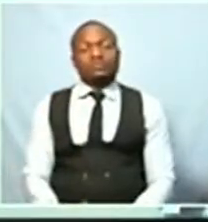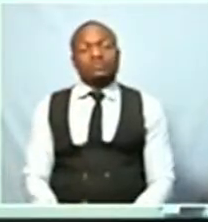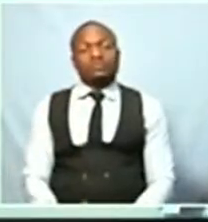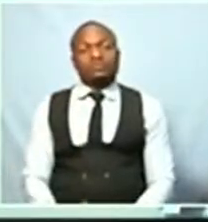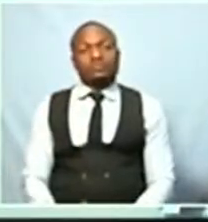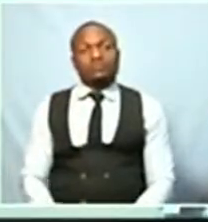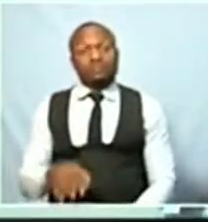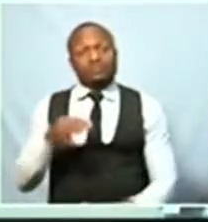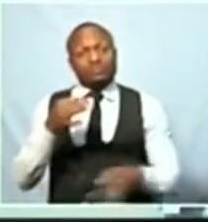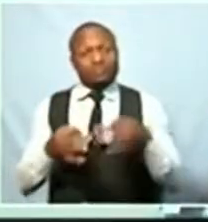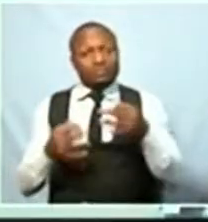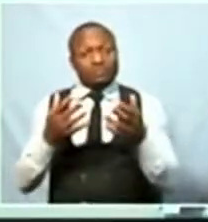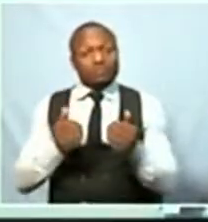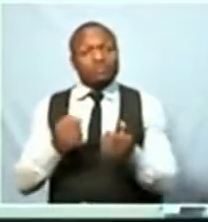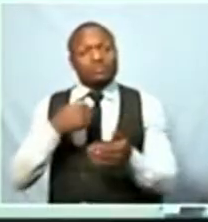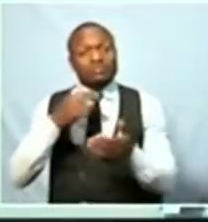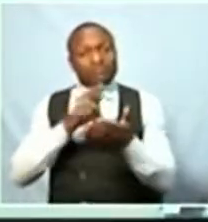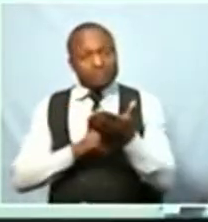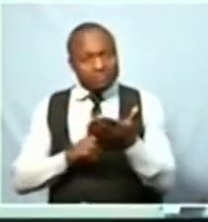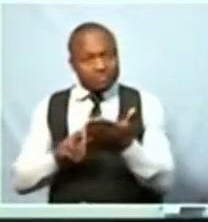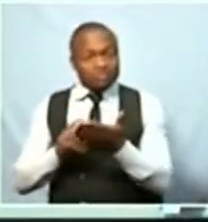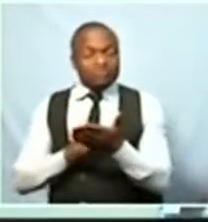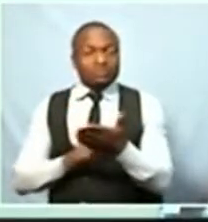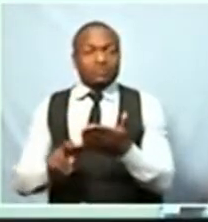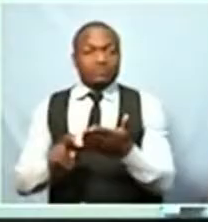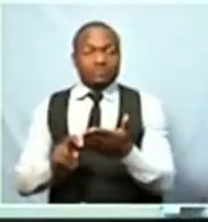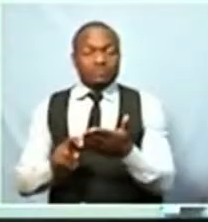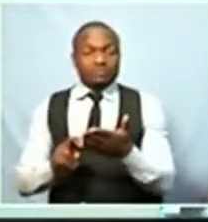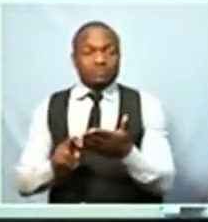Unless you want me to read word by word.